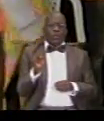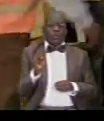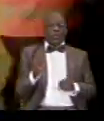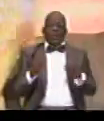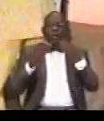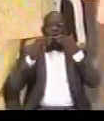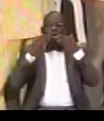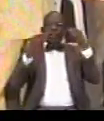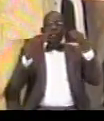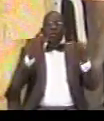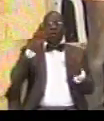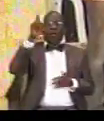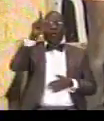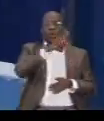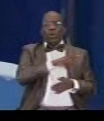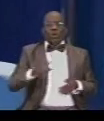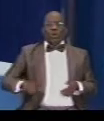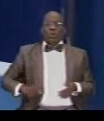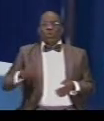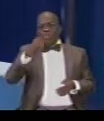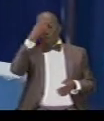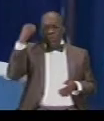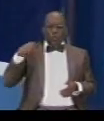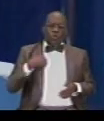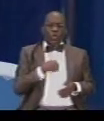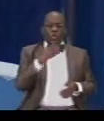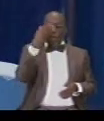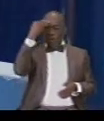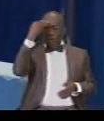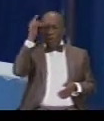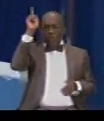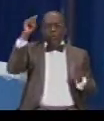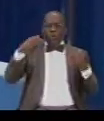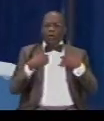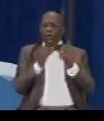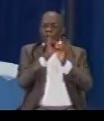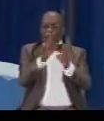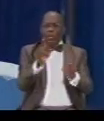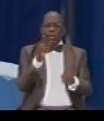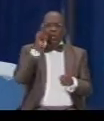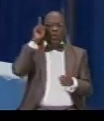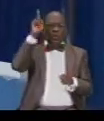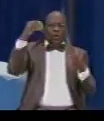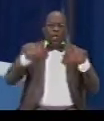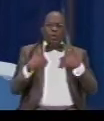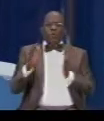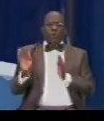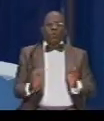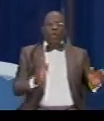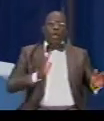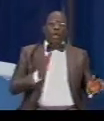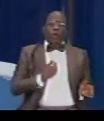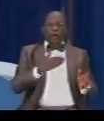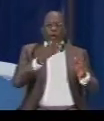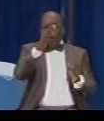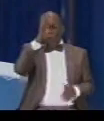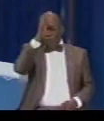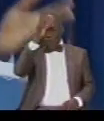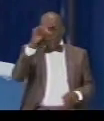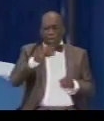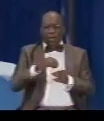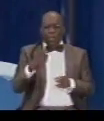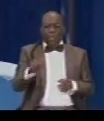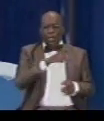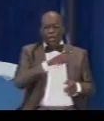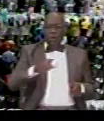Thank you, Lord, because we know you have answered. You have prepared our Father in the Lord. Great will be the